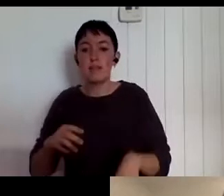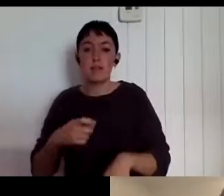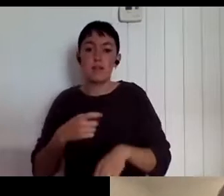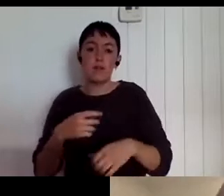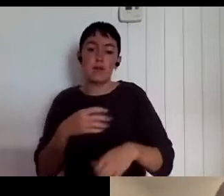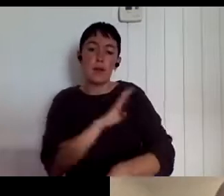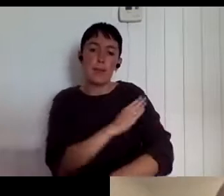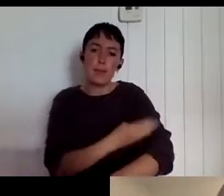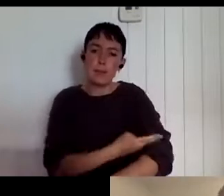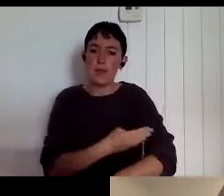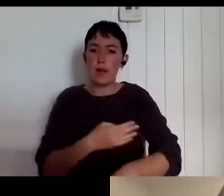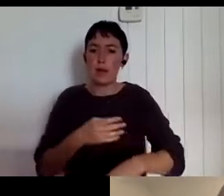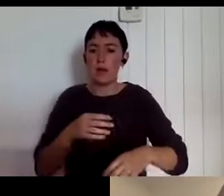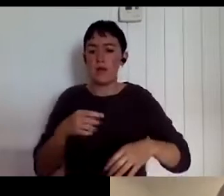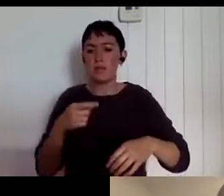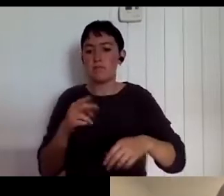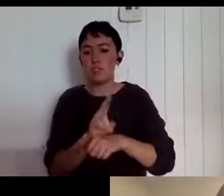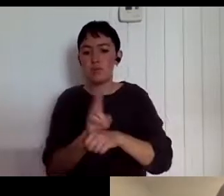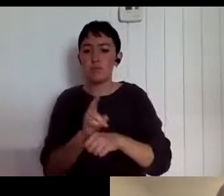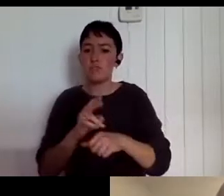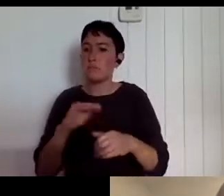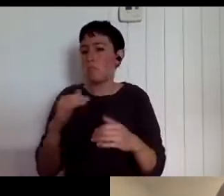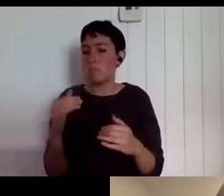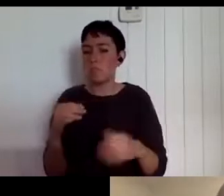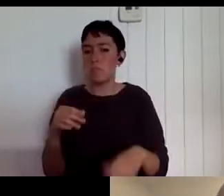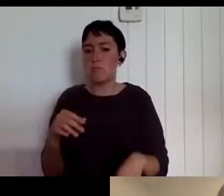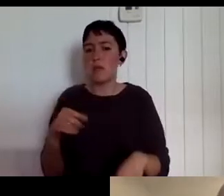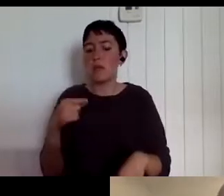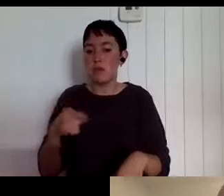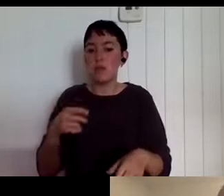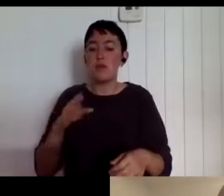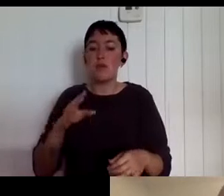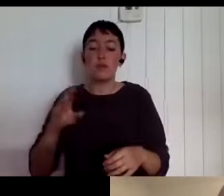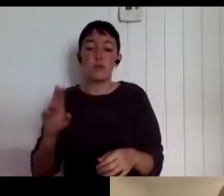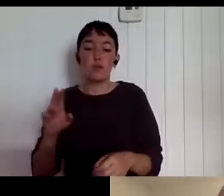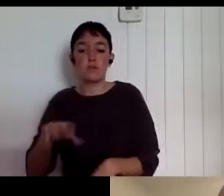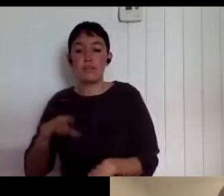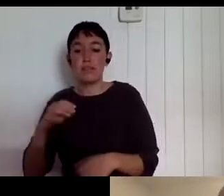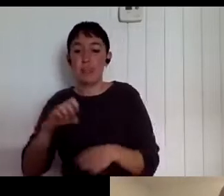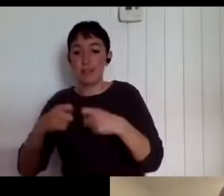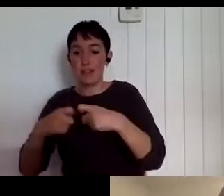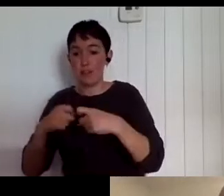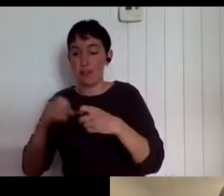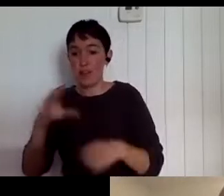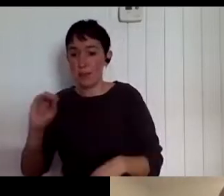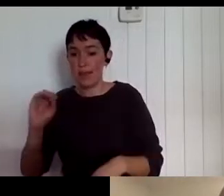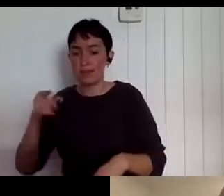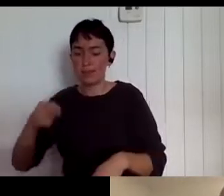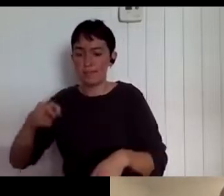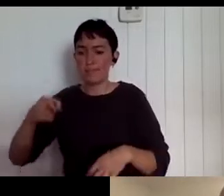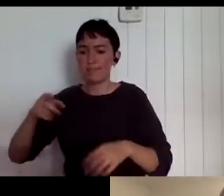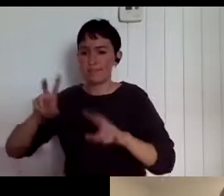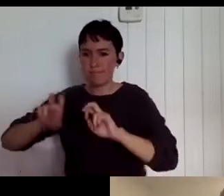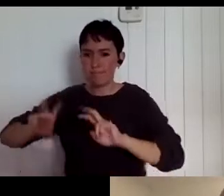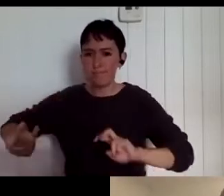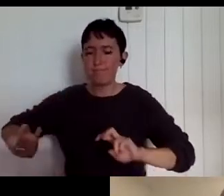So all the utility companies, like in Florida, FPL, here, Georgia Power, and things of that sort, what they do is, if you notice, like